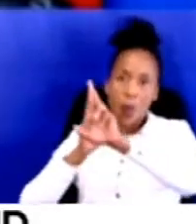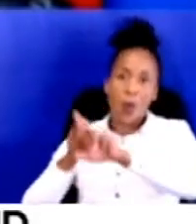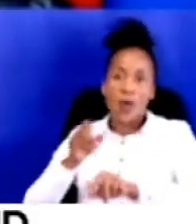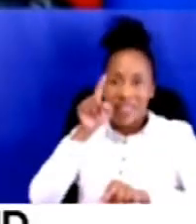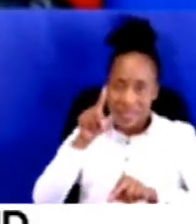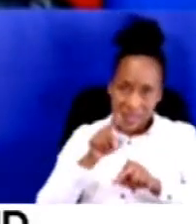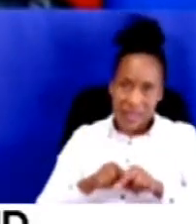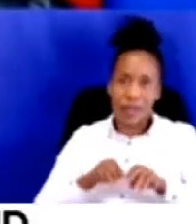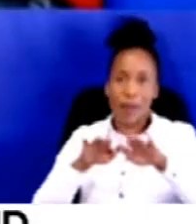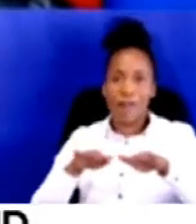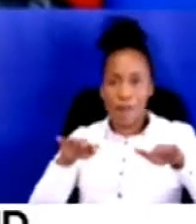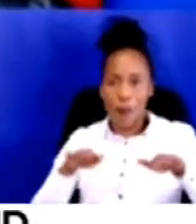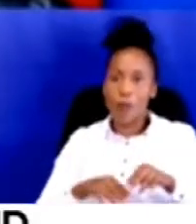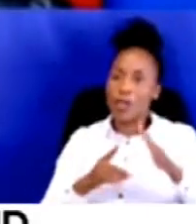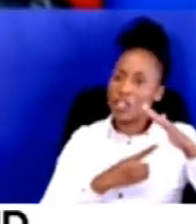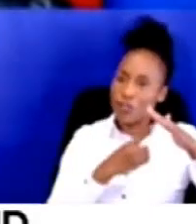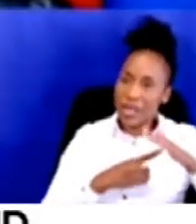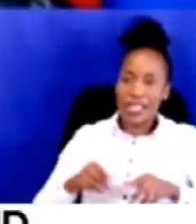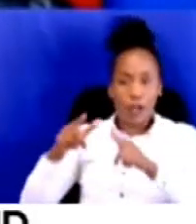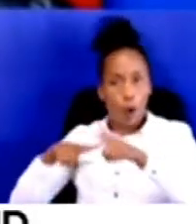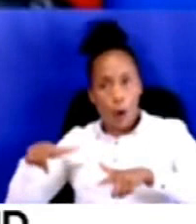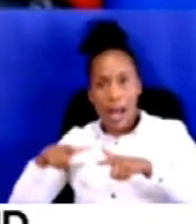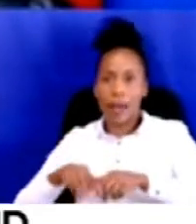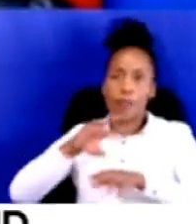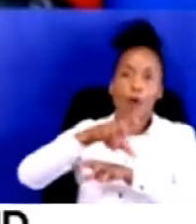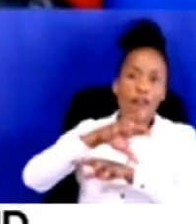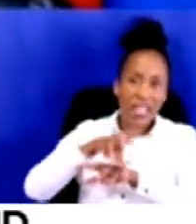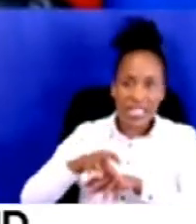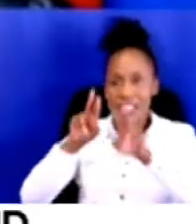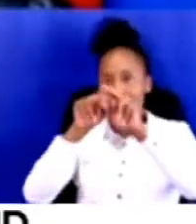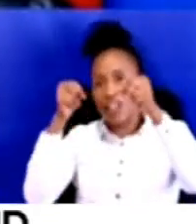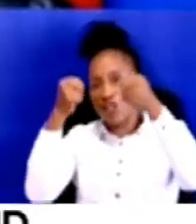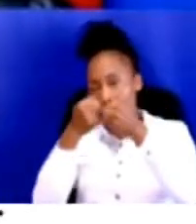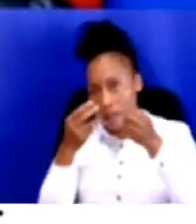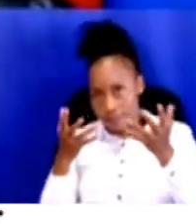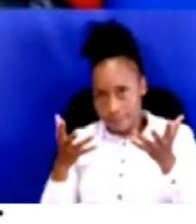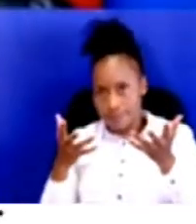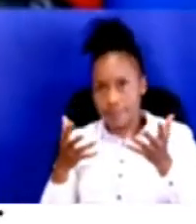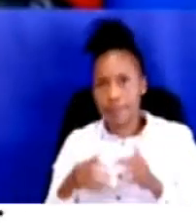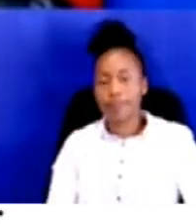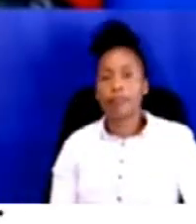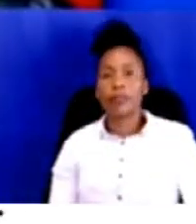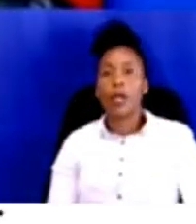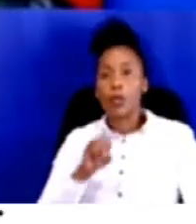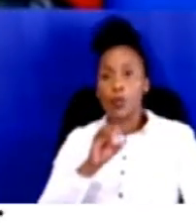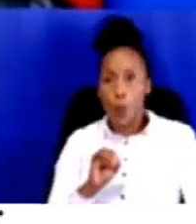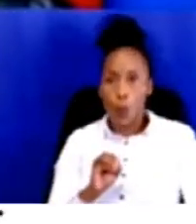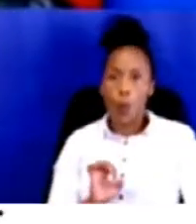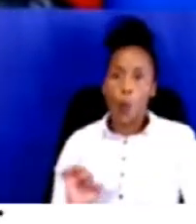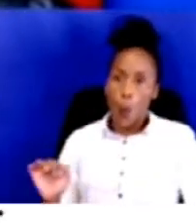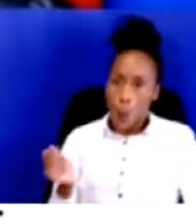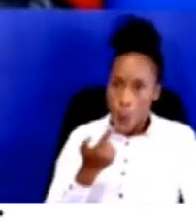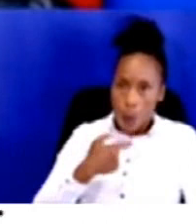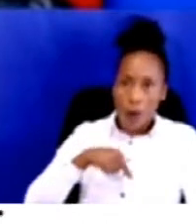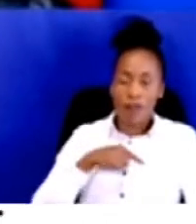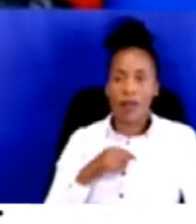a district, whether you're a local municipality, whether you're a province, whether you're a national department. So that all of us, if